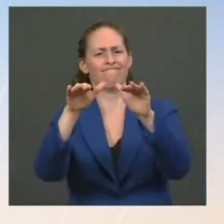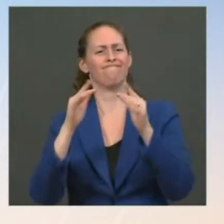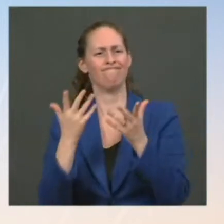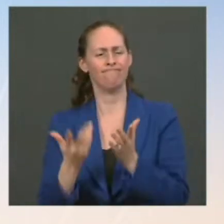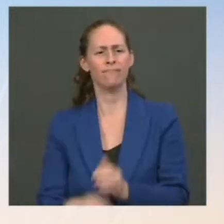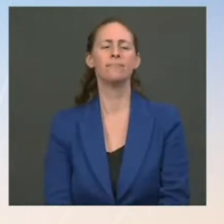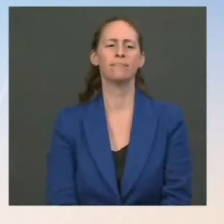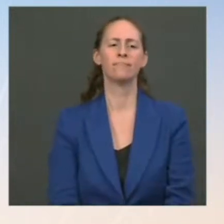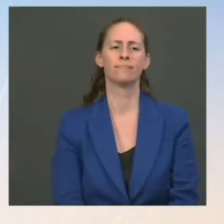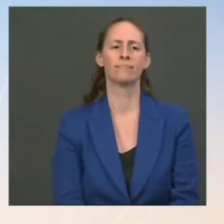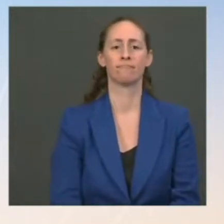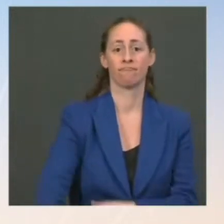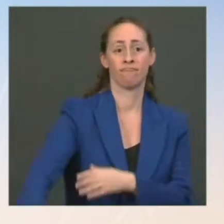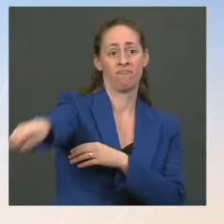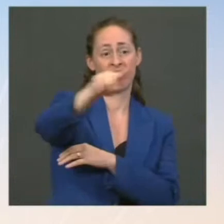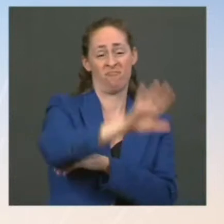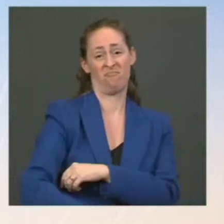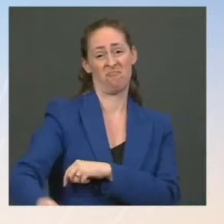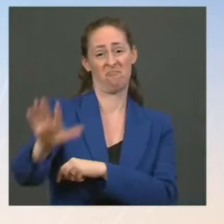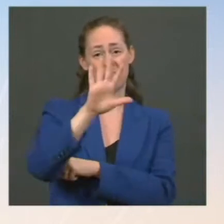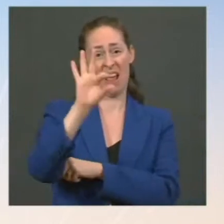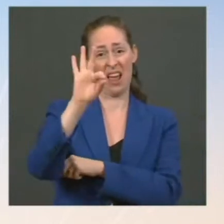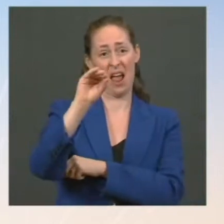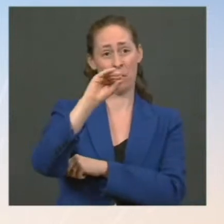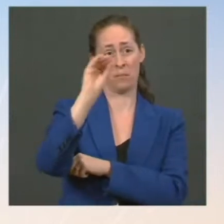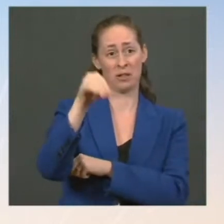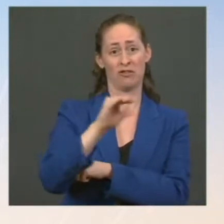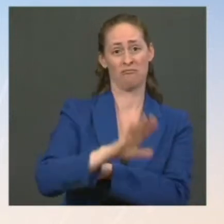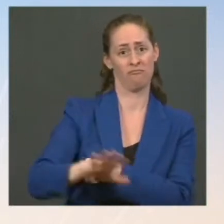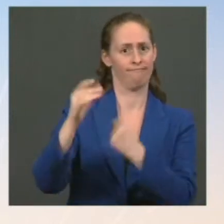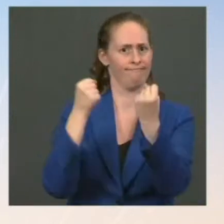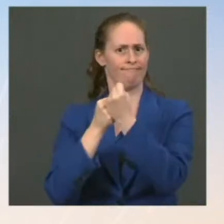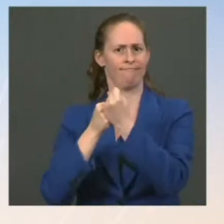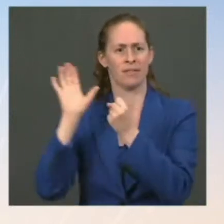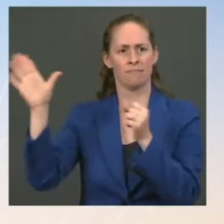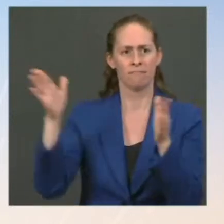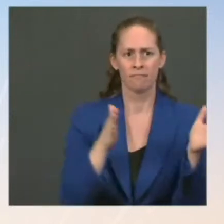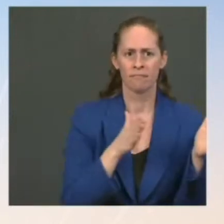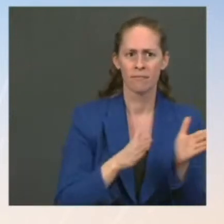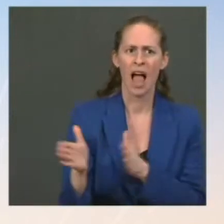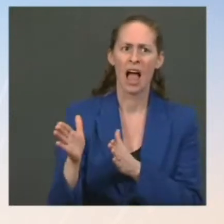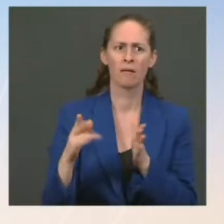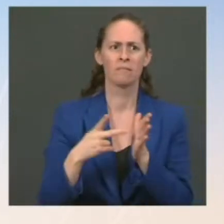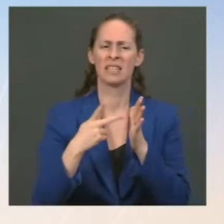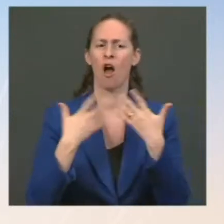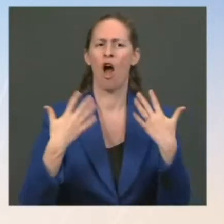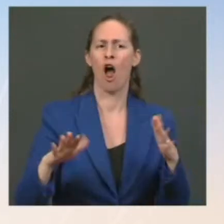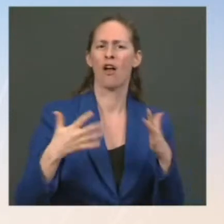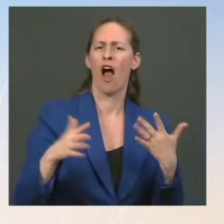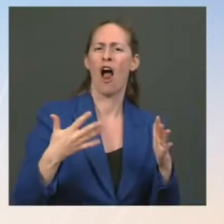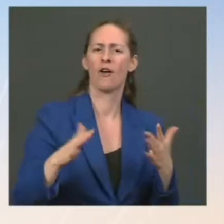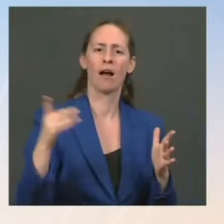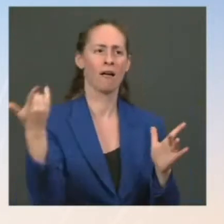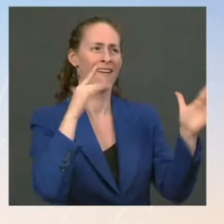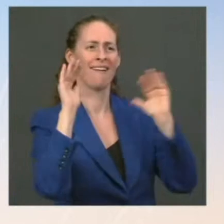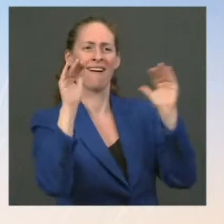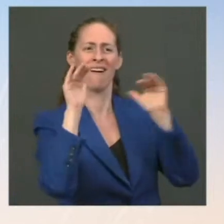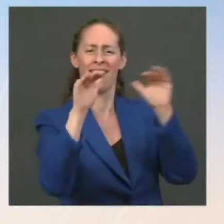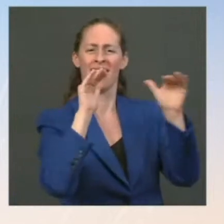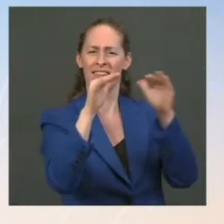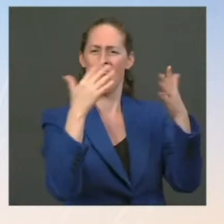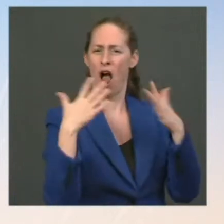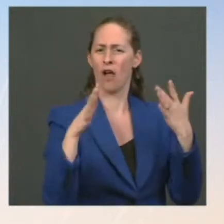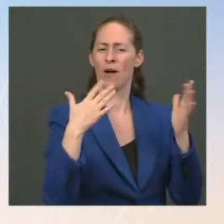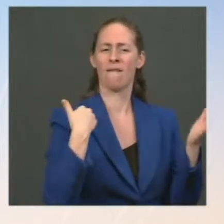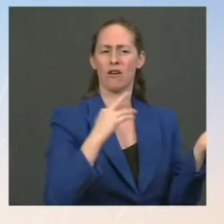around 80% for most of the initiatives, then public support has been rallied. As it relates to the